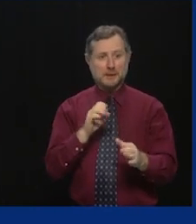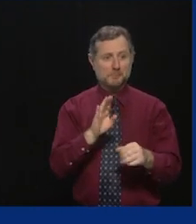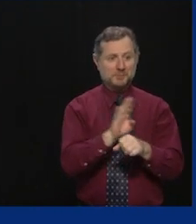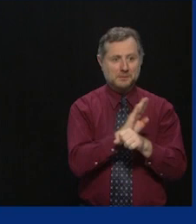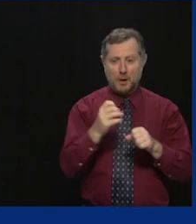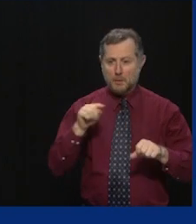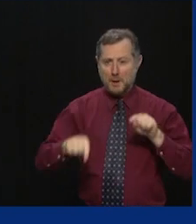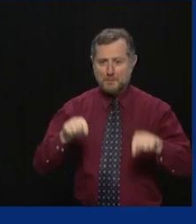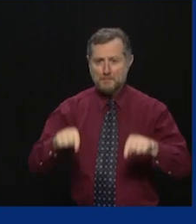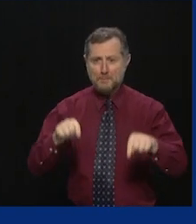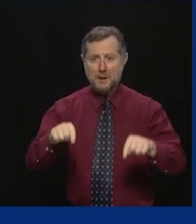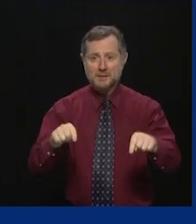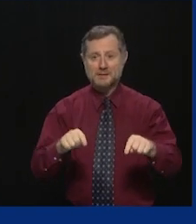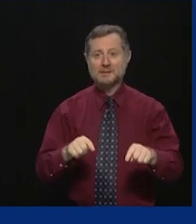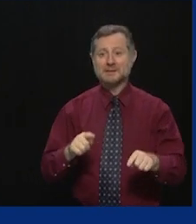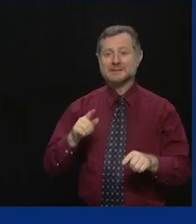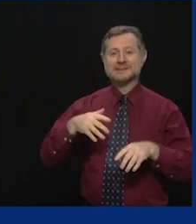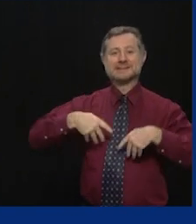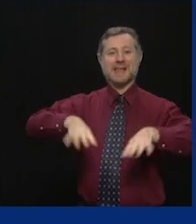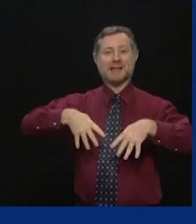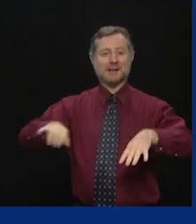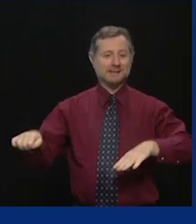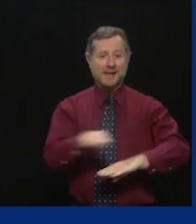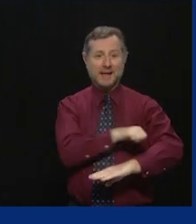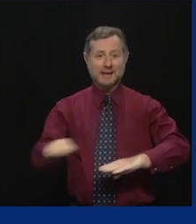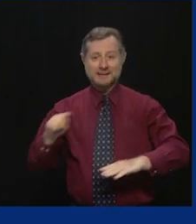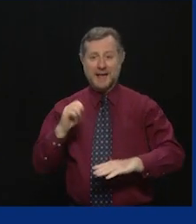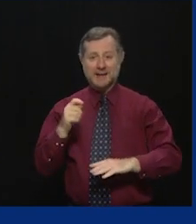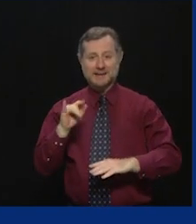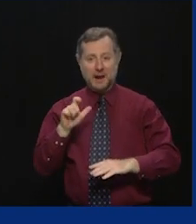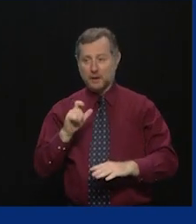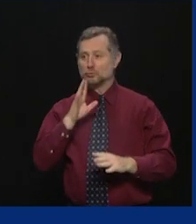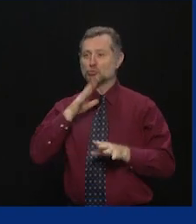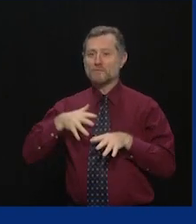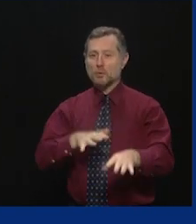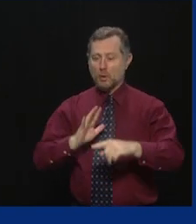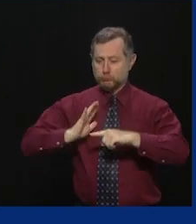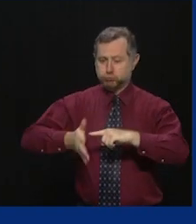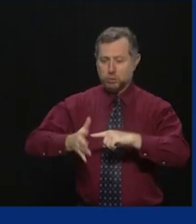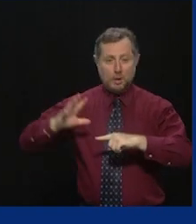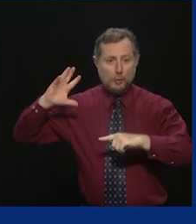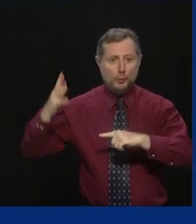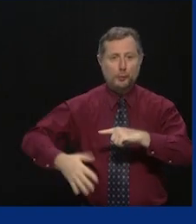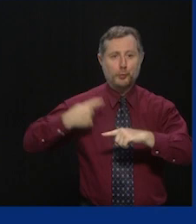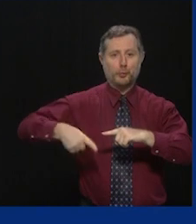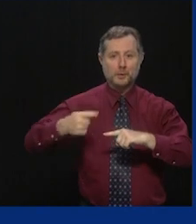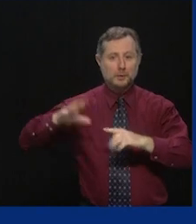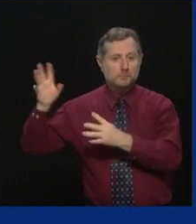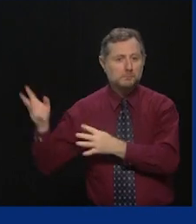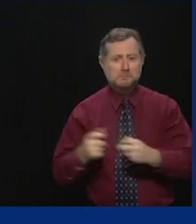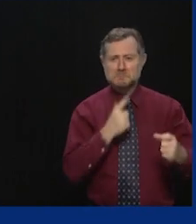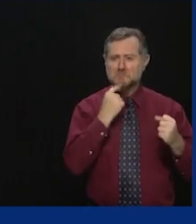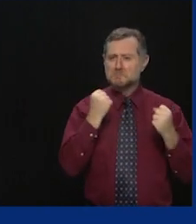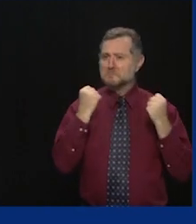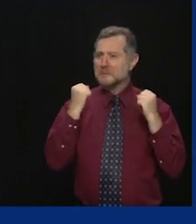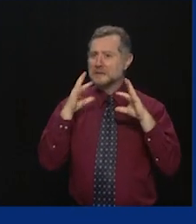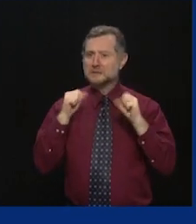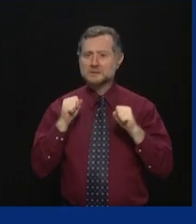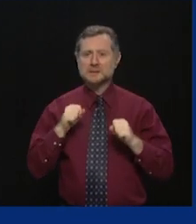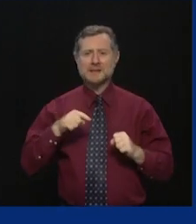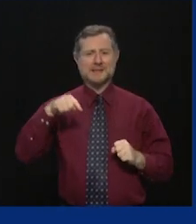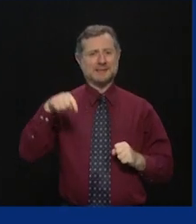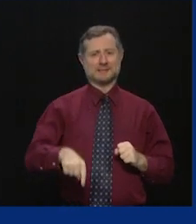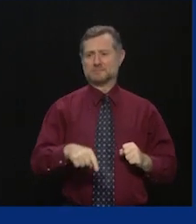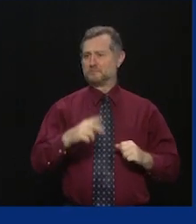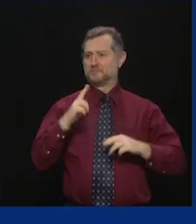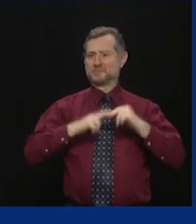water. It's amazing that this company will come in this building, built in the late 1800s, by a former Secretary of State